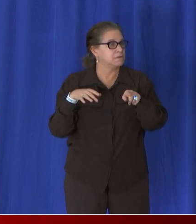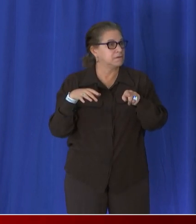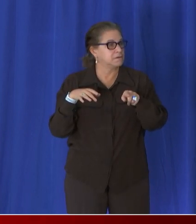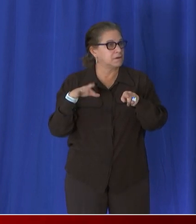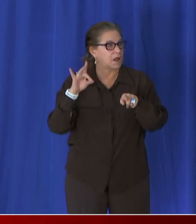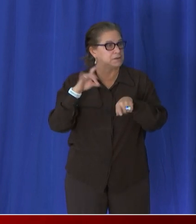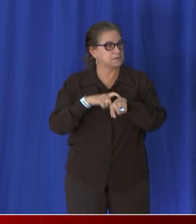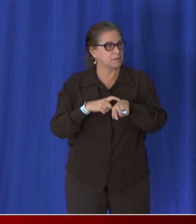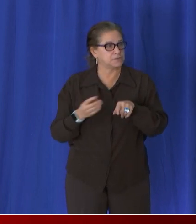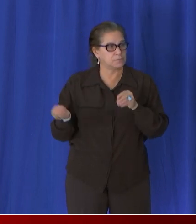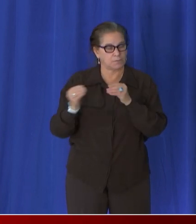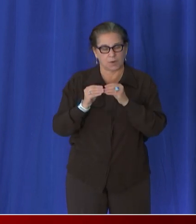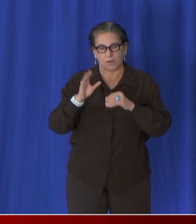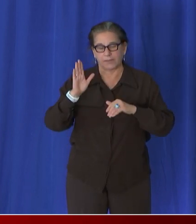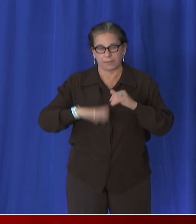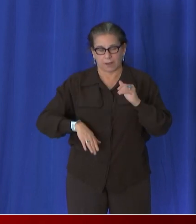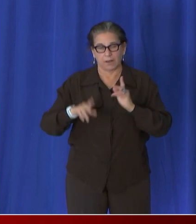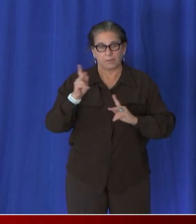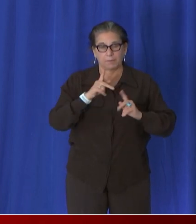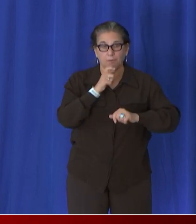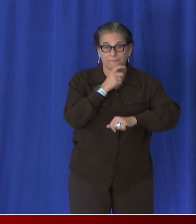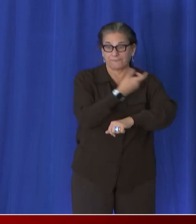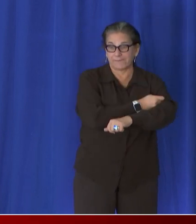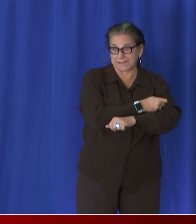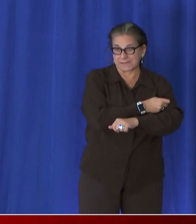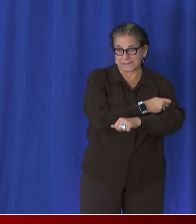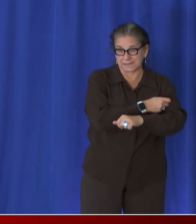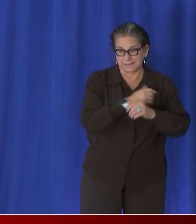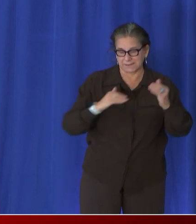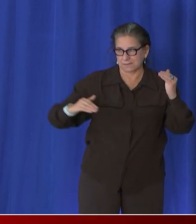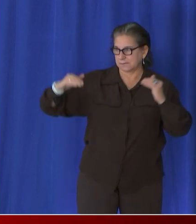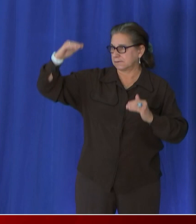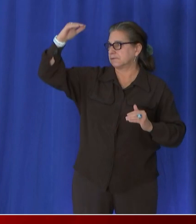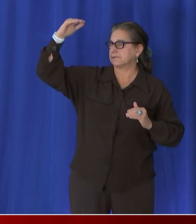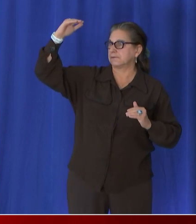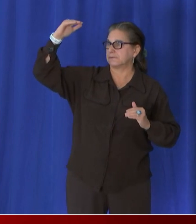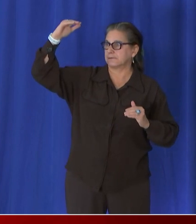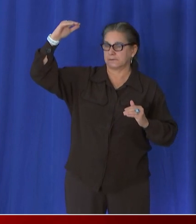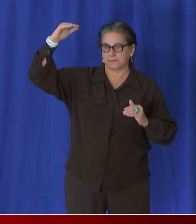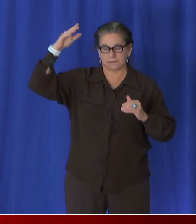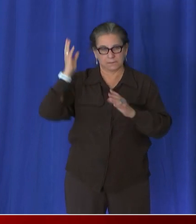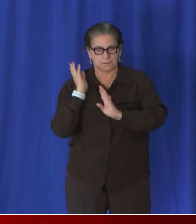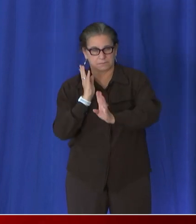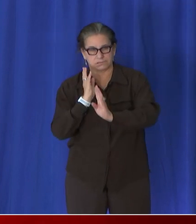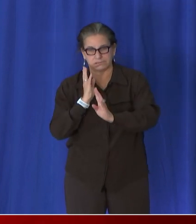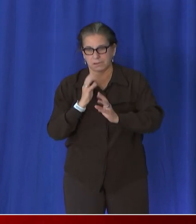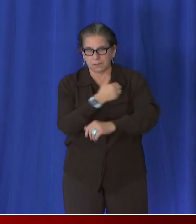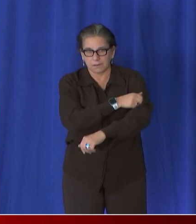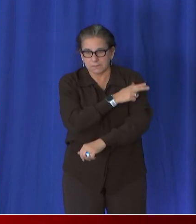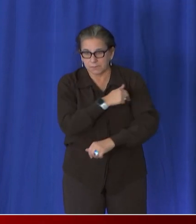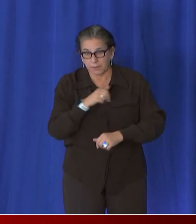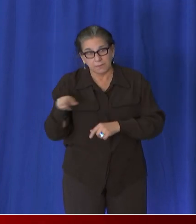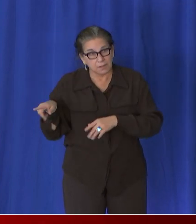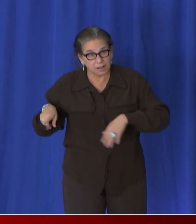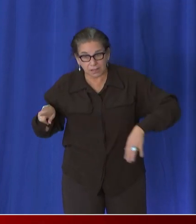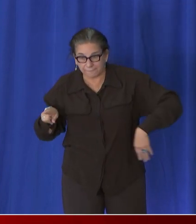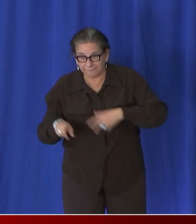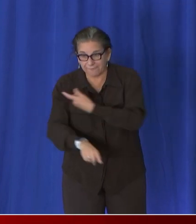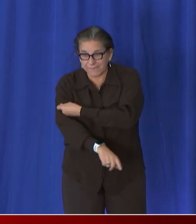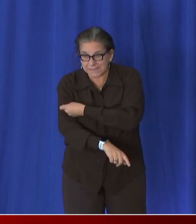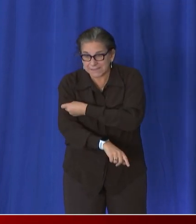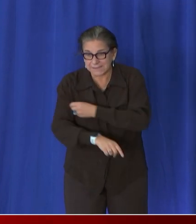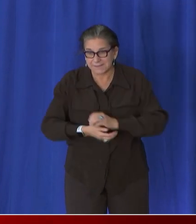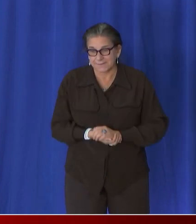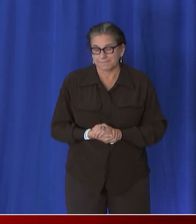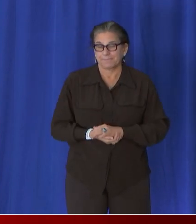hospital. What's concerning, especially here in the DC, is that we see you are 15 times more likely to end